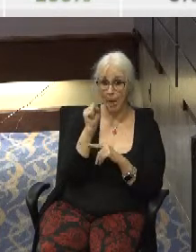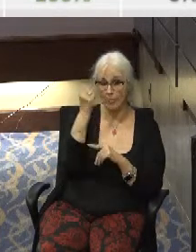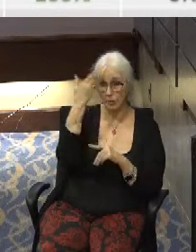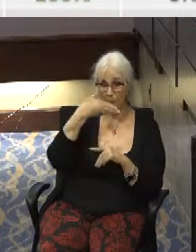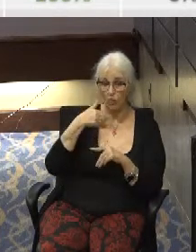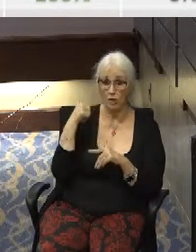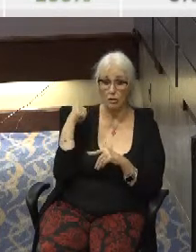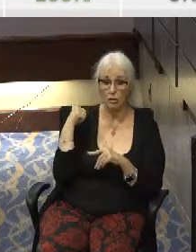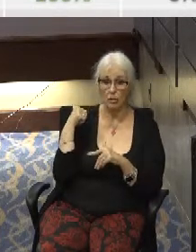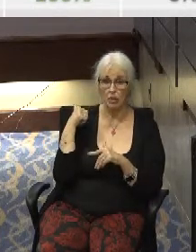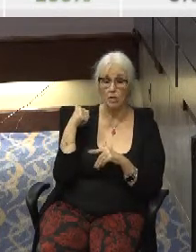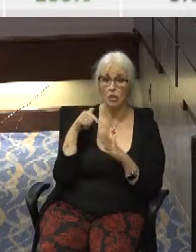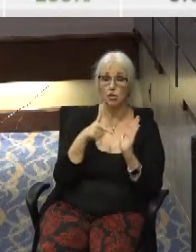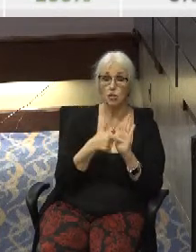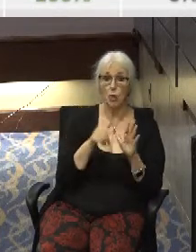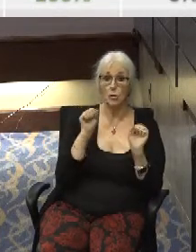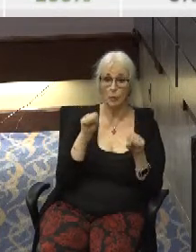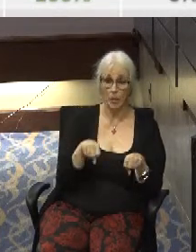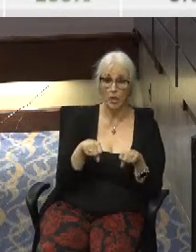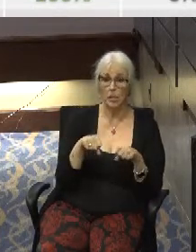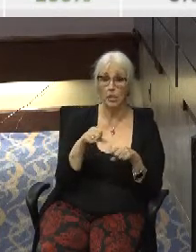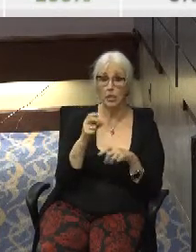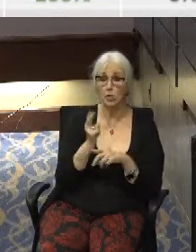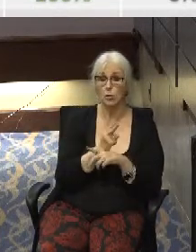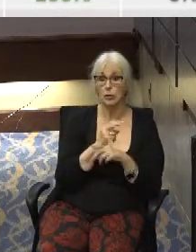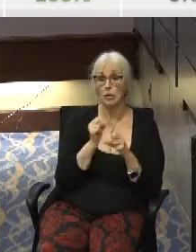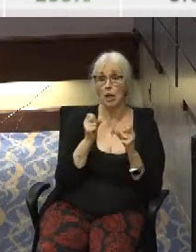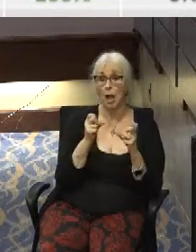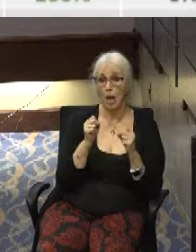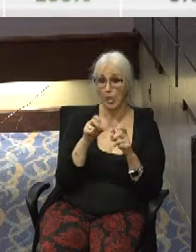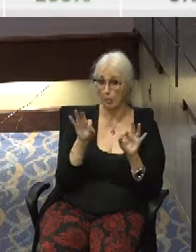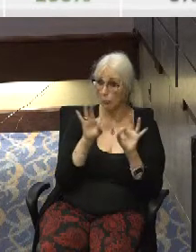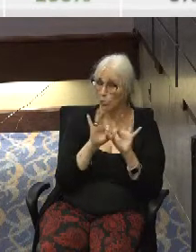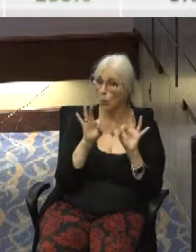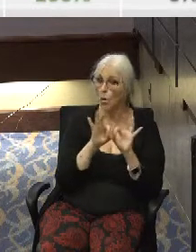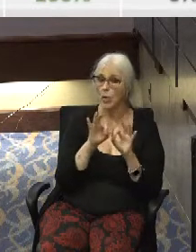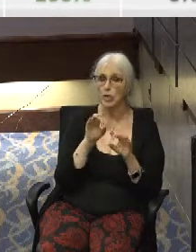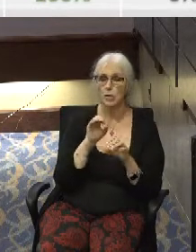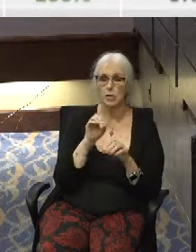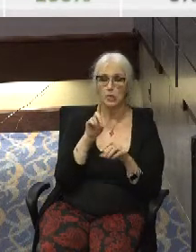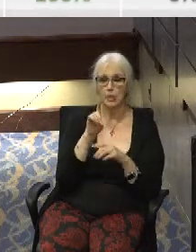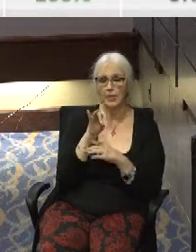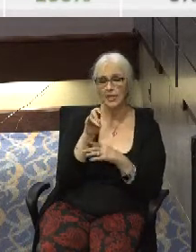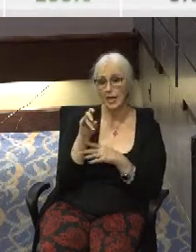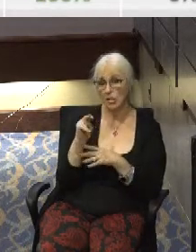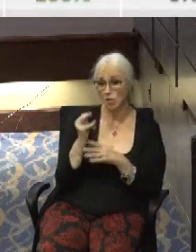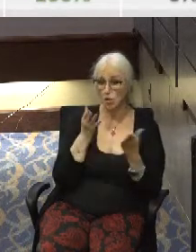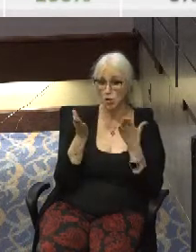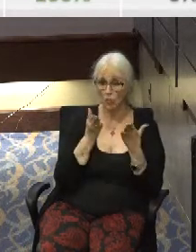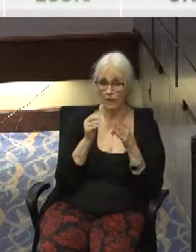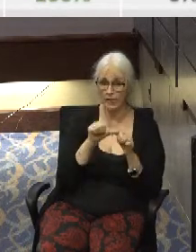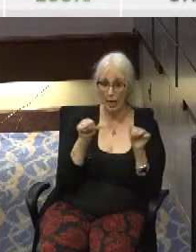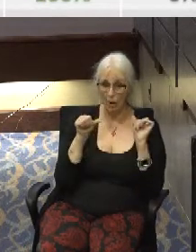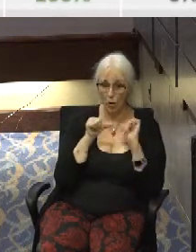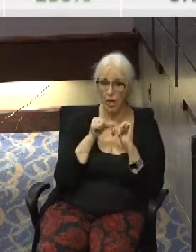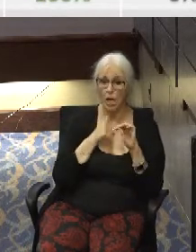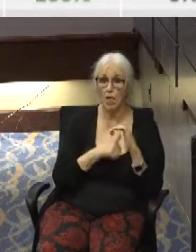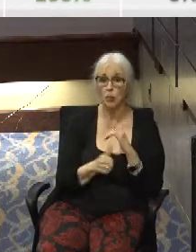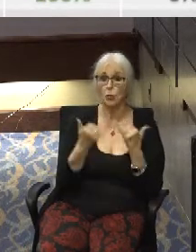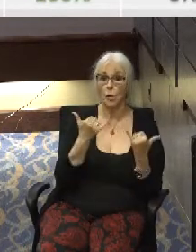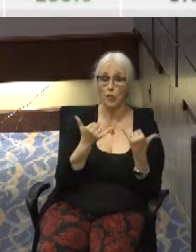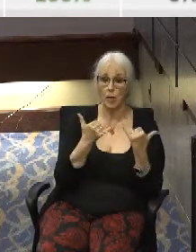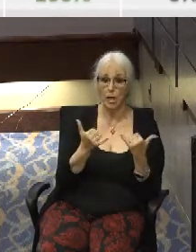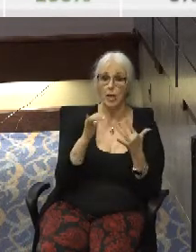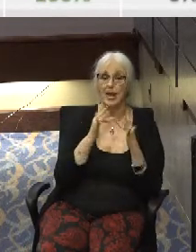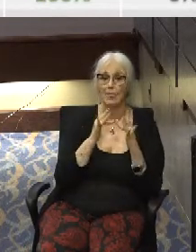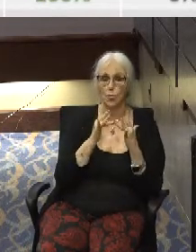the ability to access a variety of key destinations within the service area, both under the existing network and Scenario